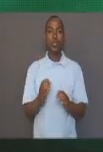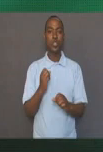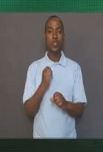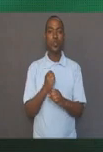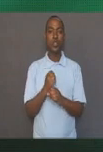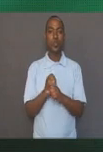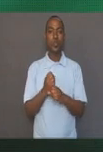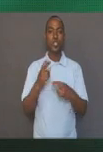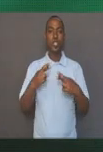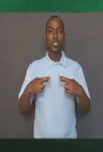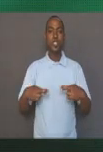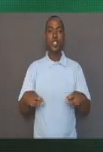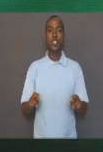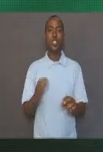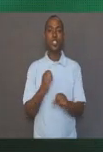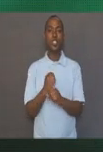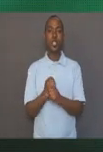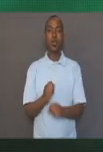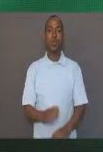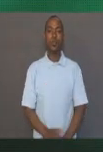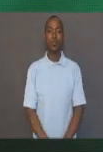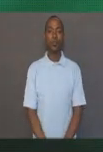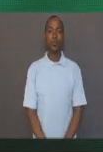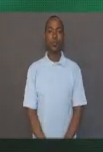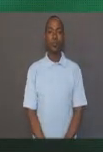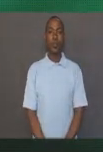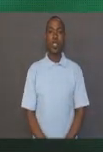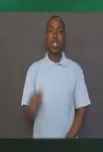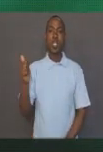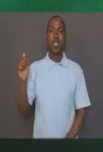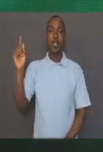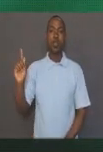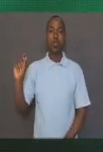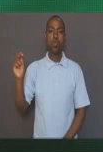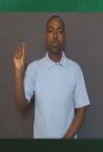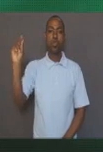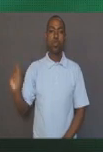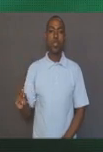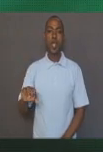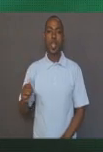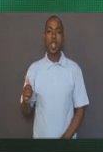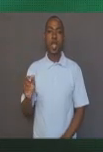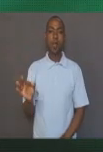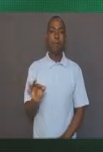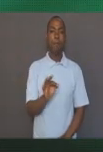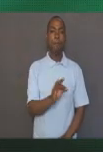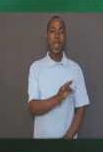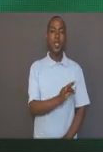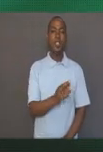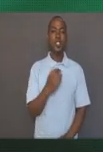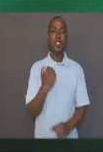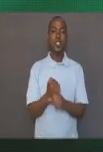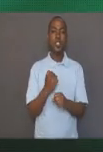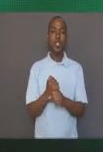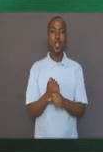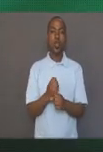researching at ALIPB on endod and other plants which may be used